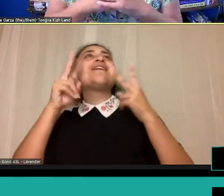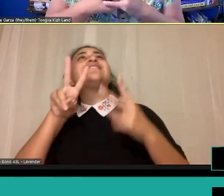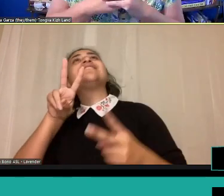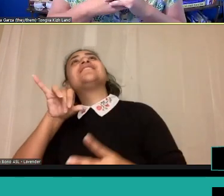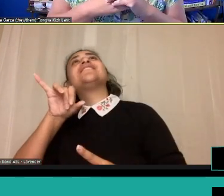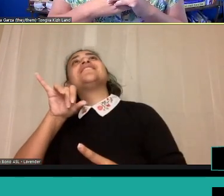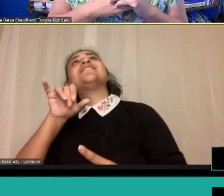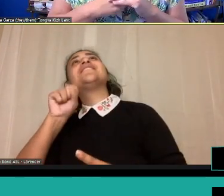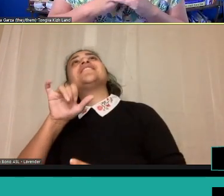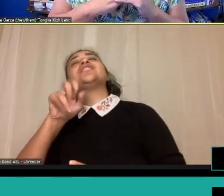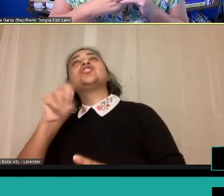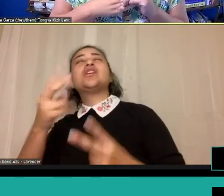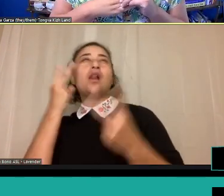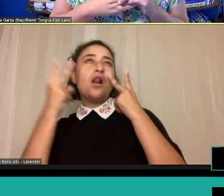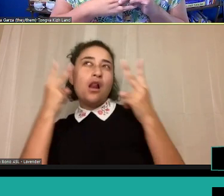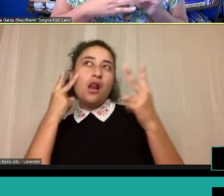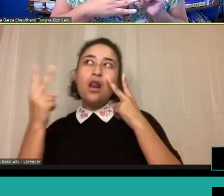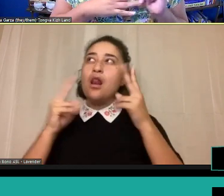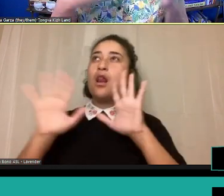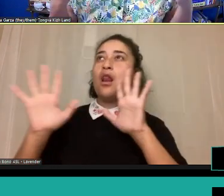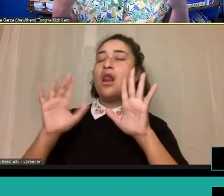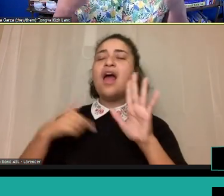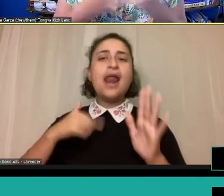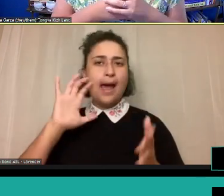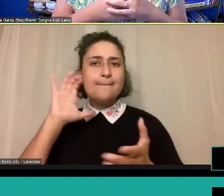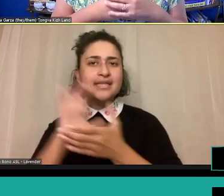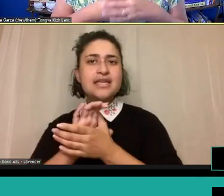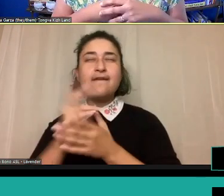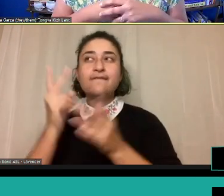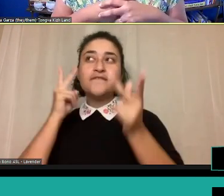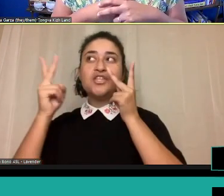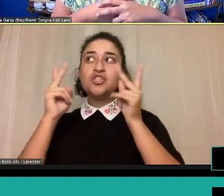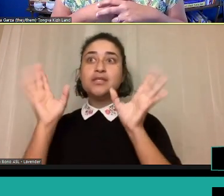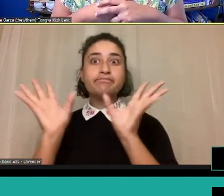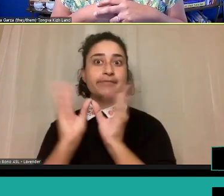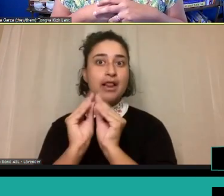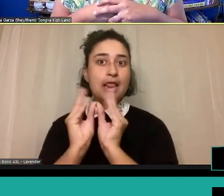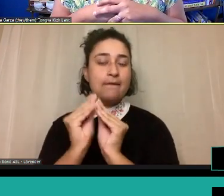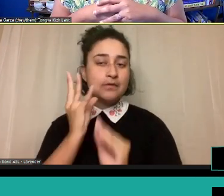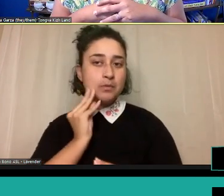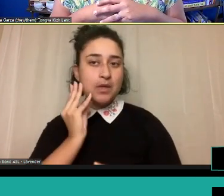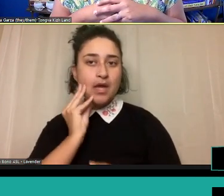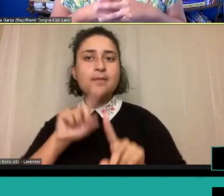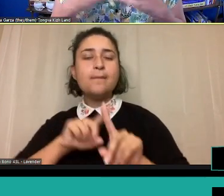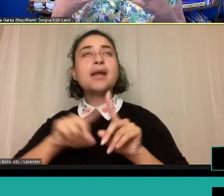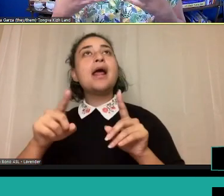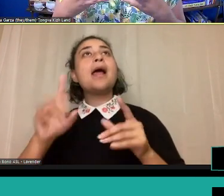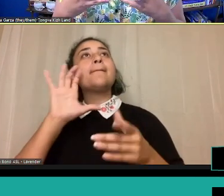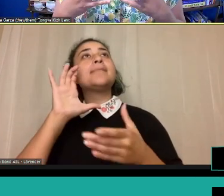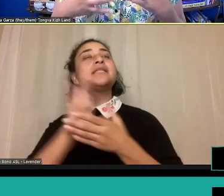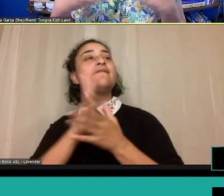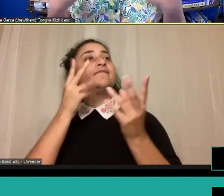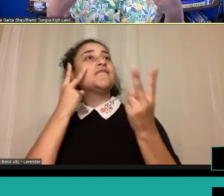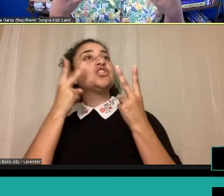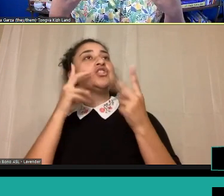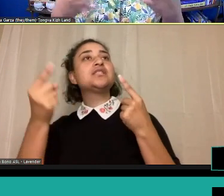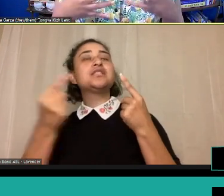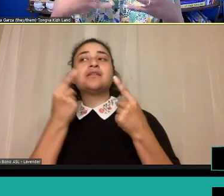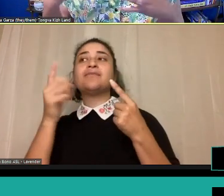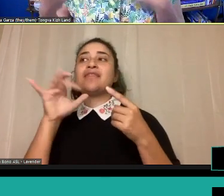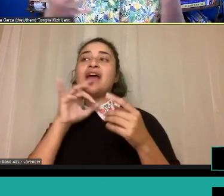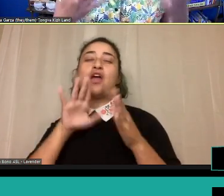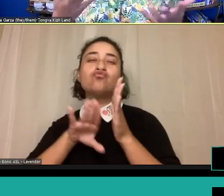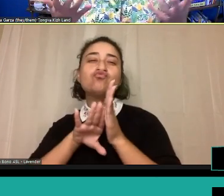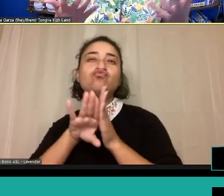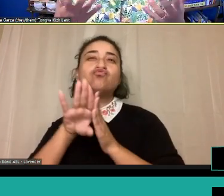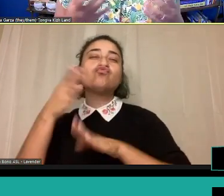what's the vision? And you know, I believe vision is collective. And I also think vision is something that grows and is informed, right,